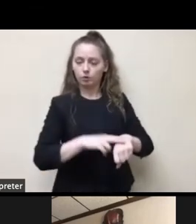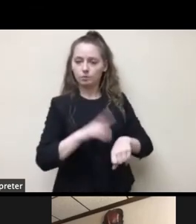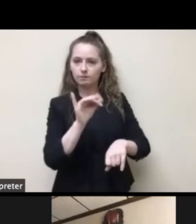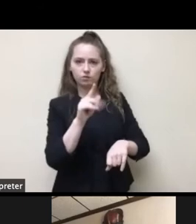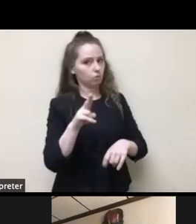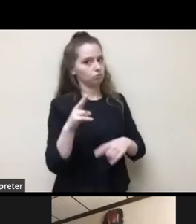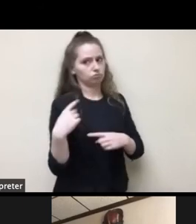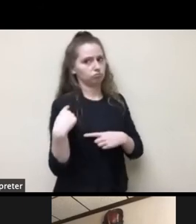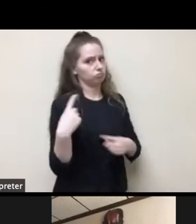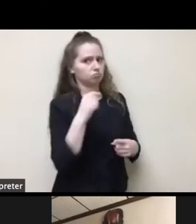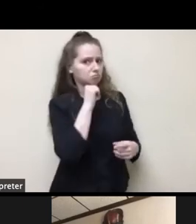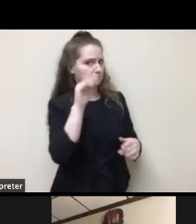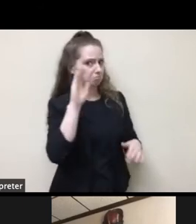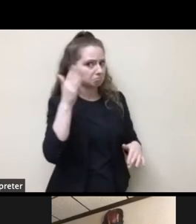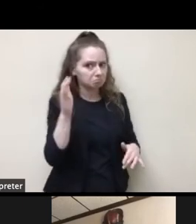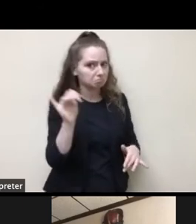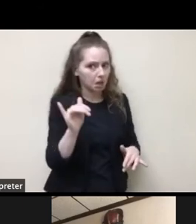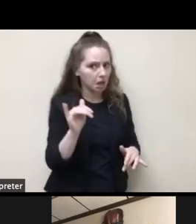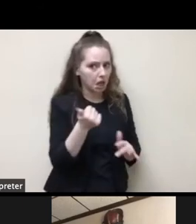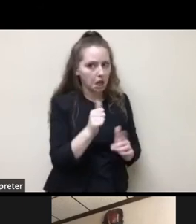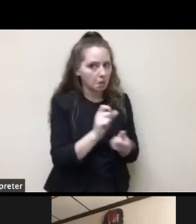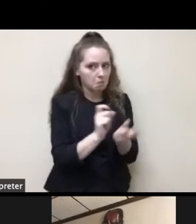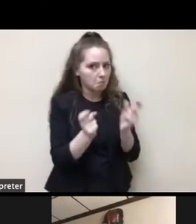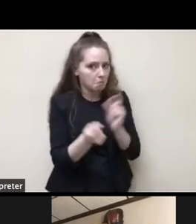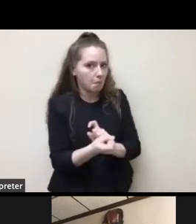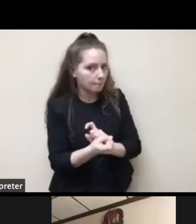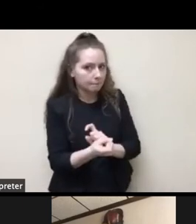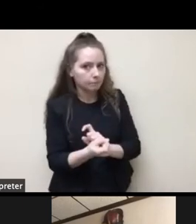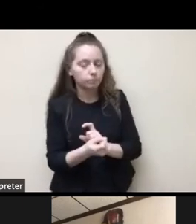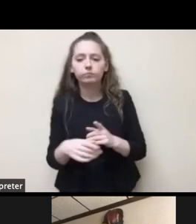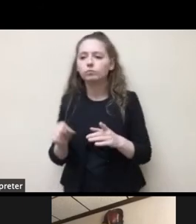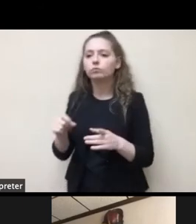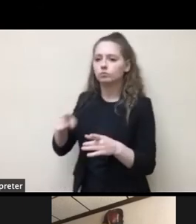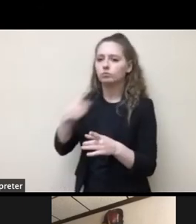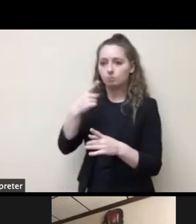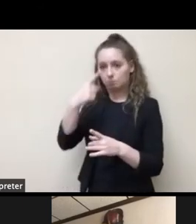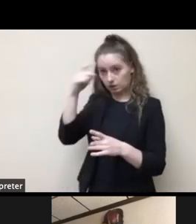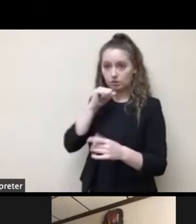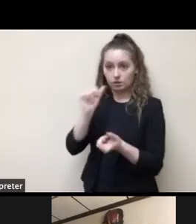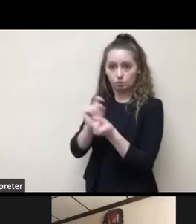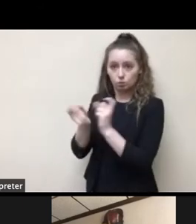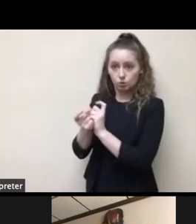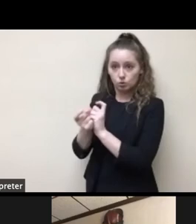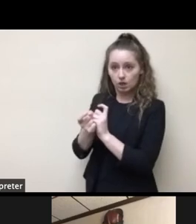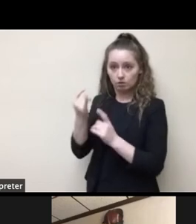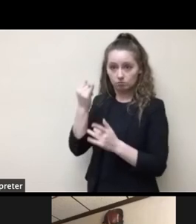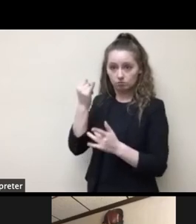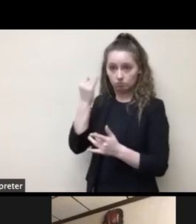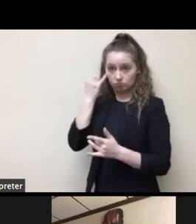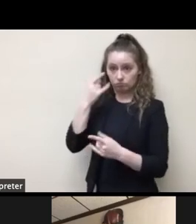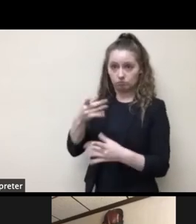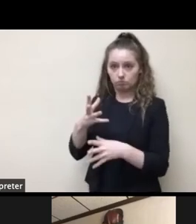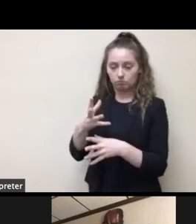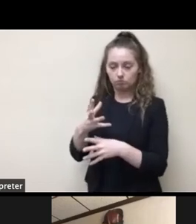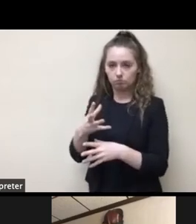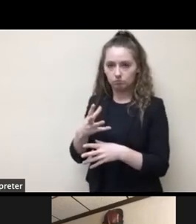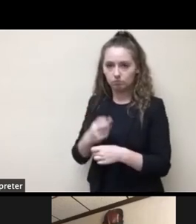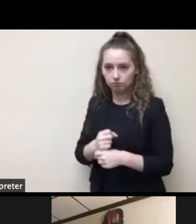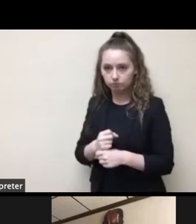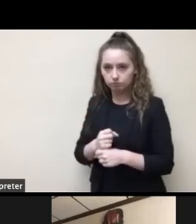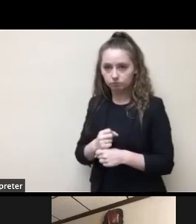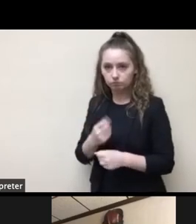mutations. So basically you're saying because it doesn't mutate, then if you get it, you probably have immunity to it for a period of